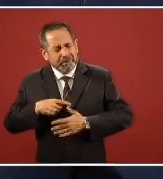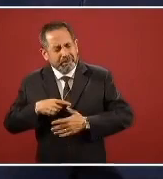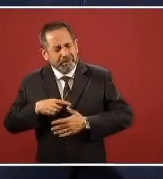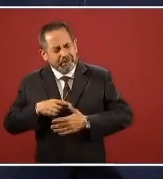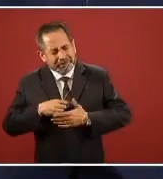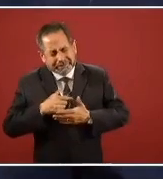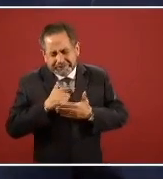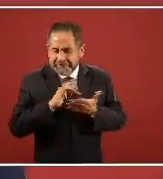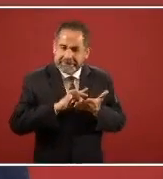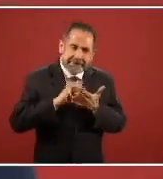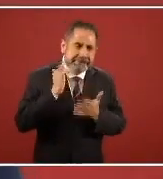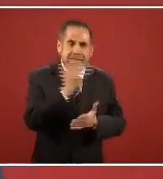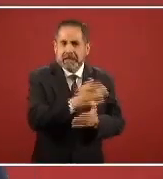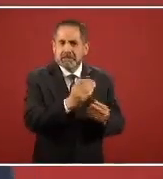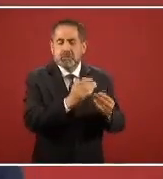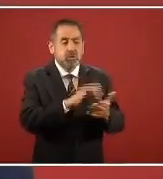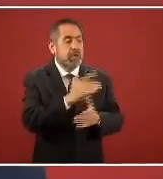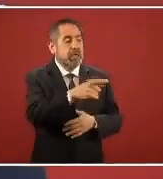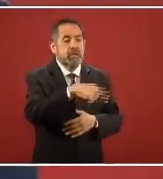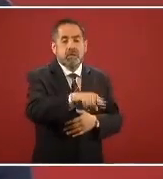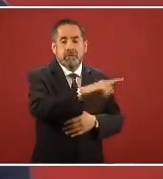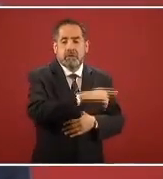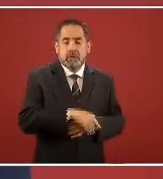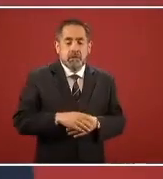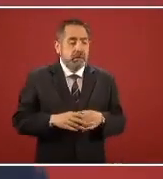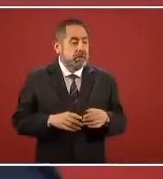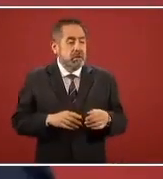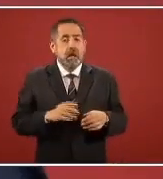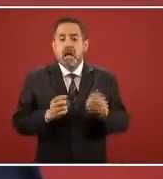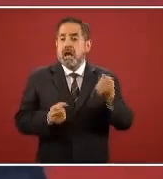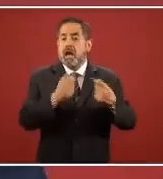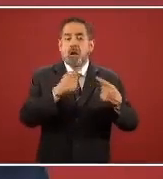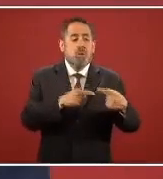them. A los que no nos quieren, a nuestros